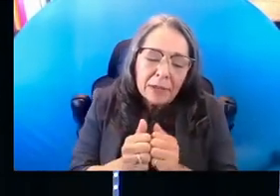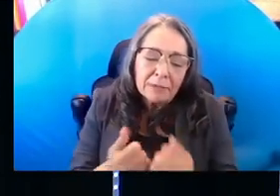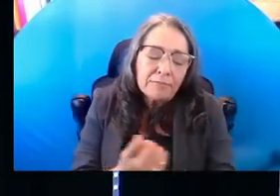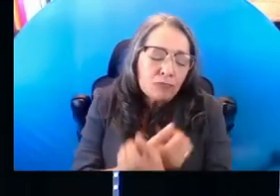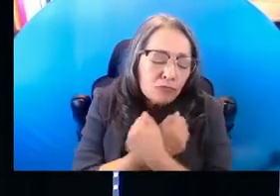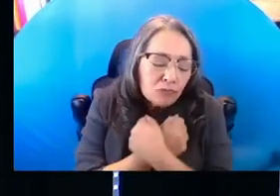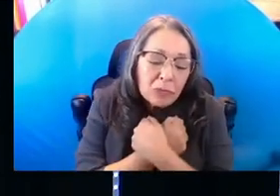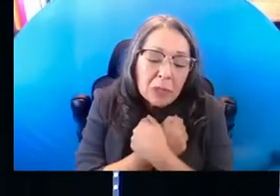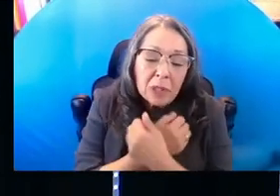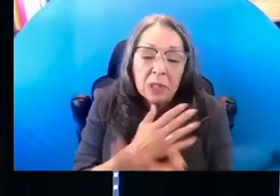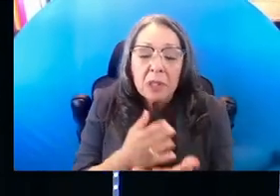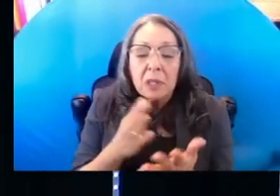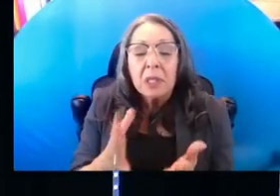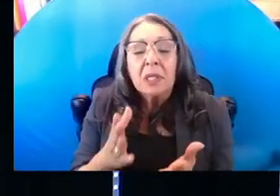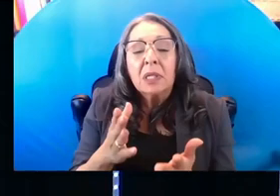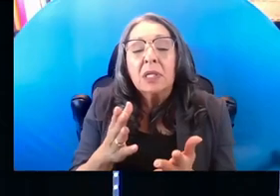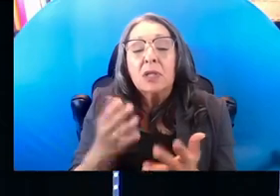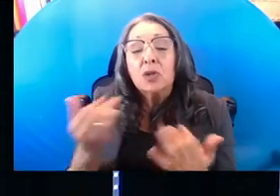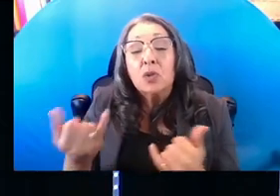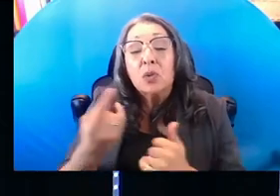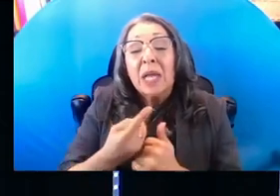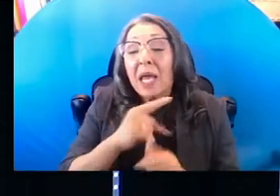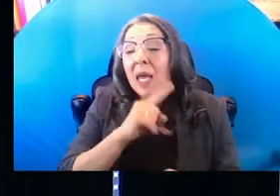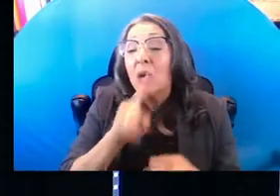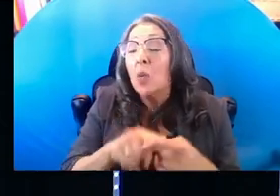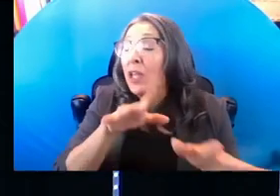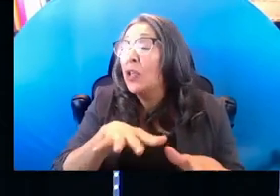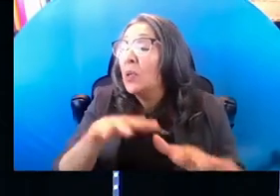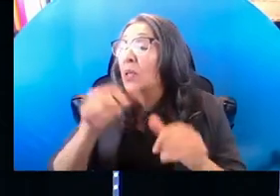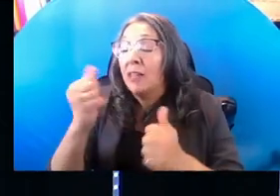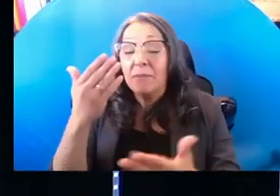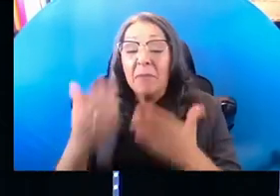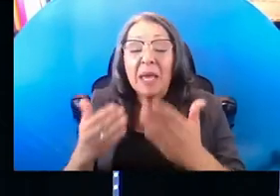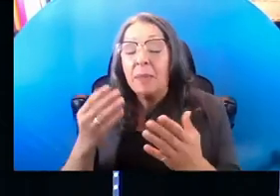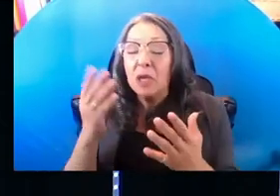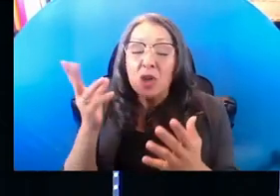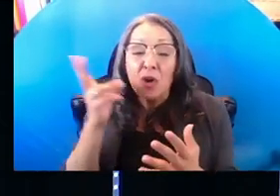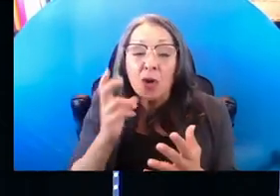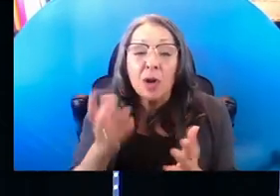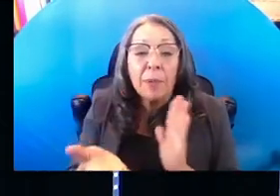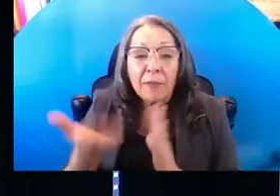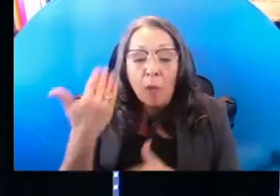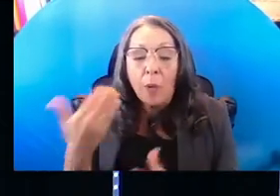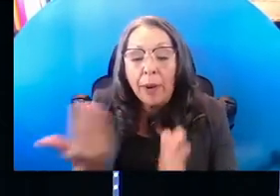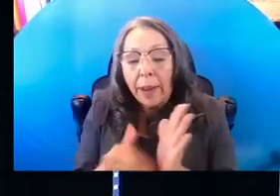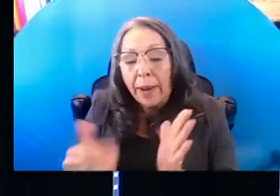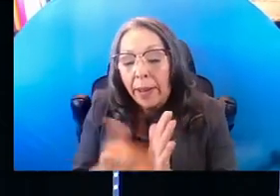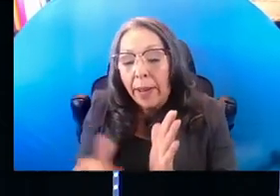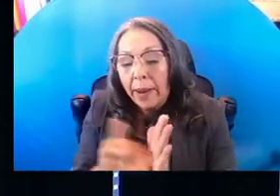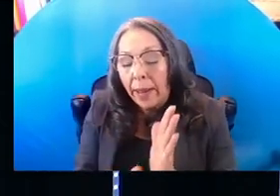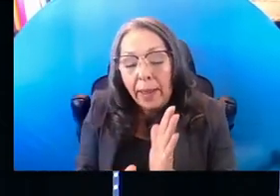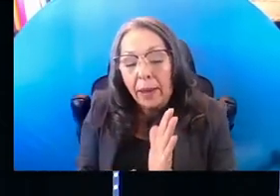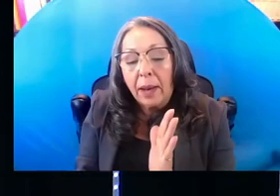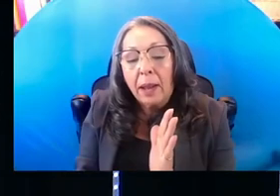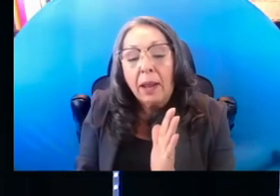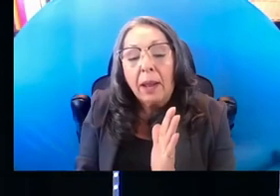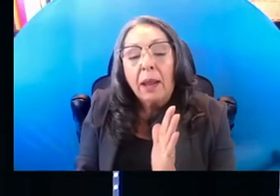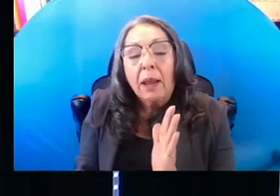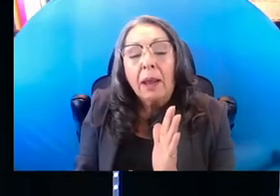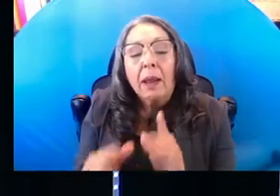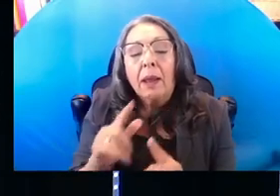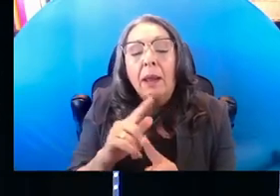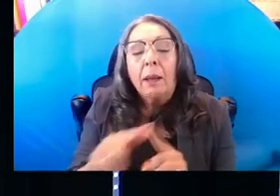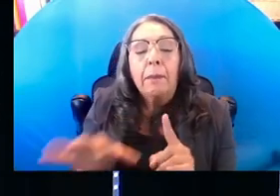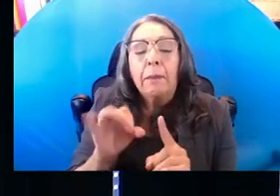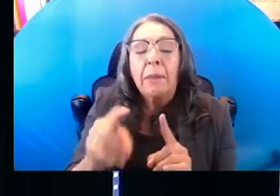If there's anything that you can leave with today, and you may have been told this 1,000 times, but I need to tell you 1,001, that in your